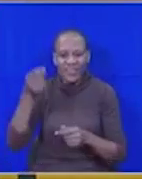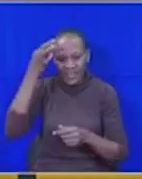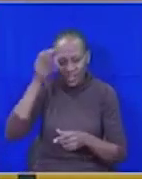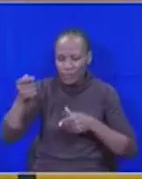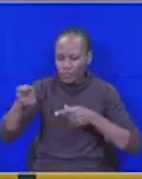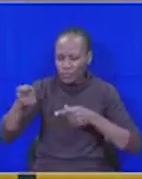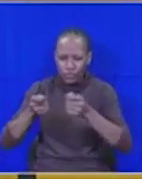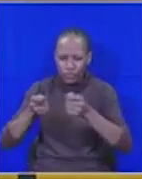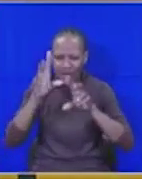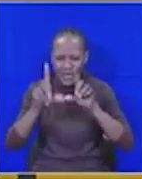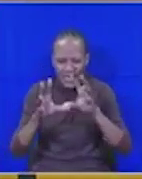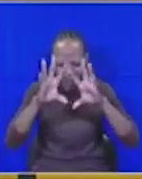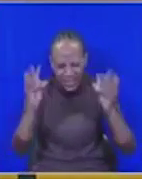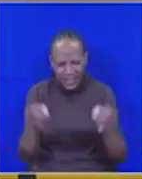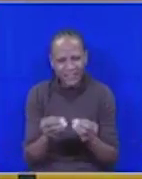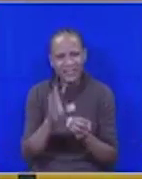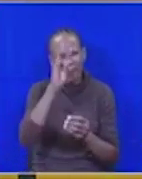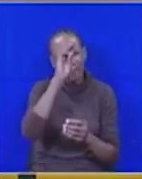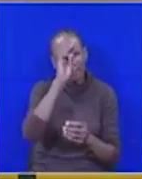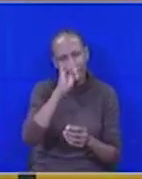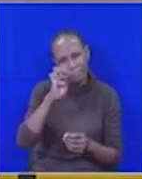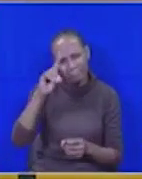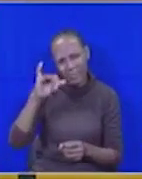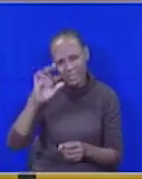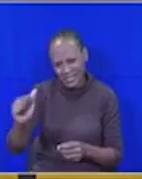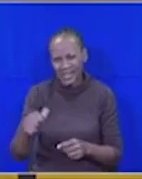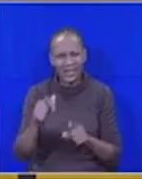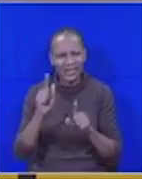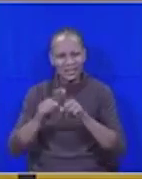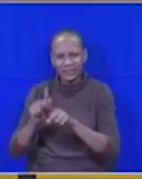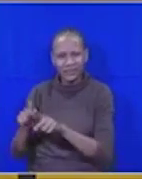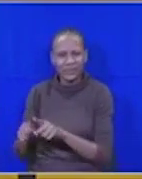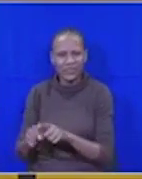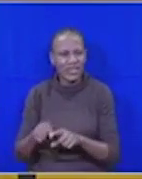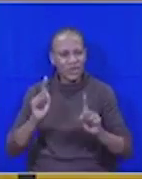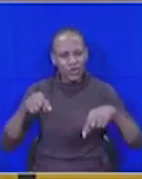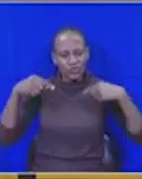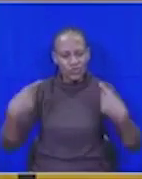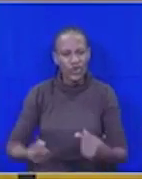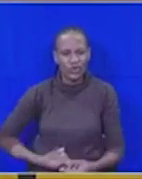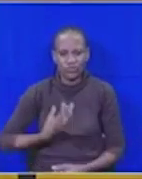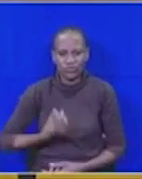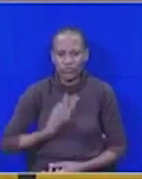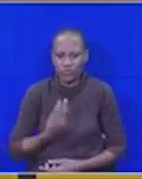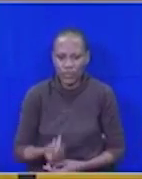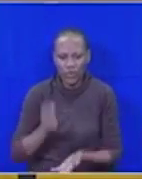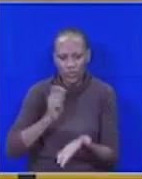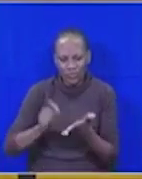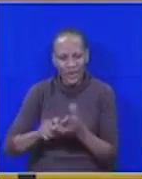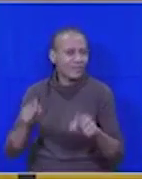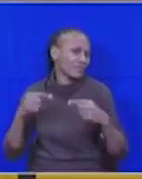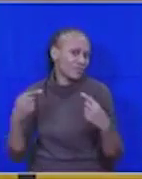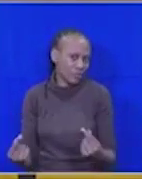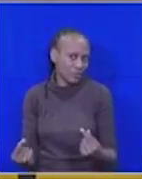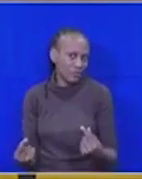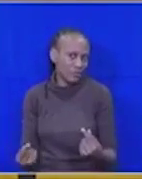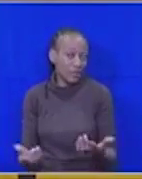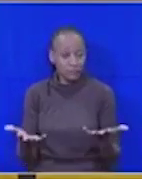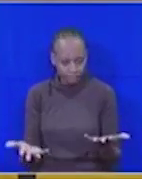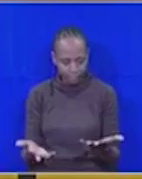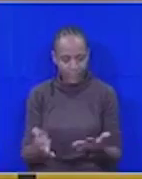aspects of print and broadcast media in South Africa, thus limiting free speech and restricting the flow of information. The